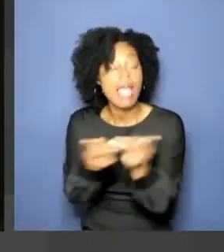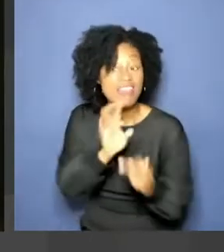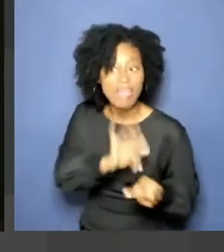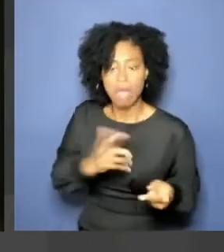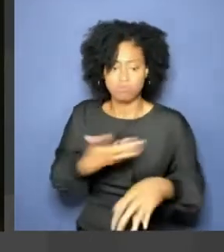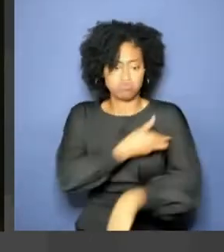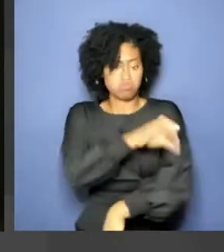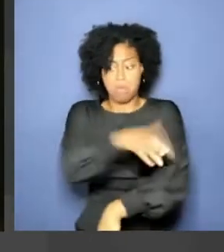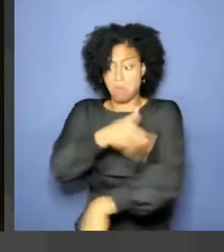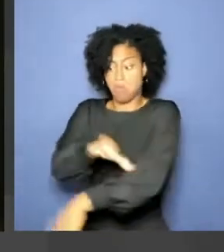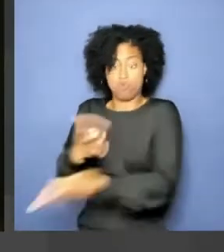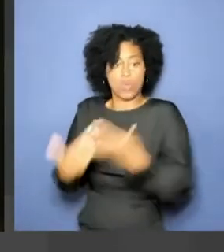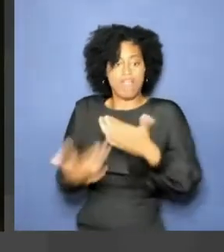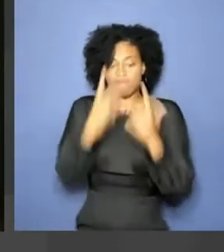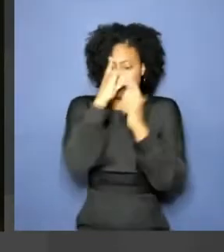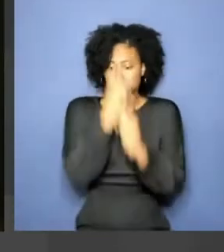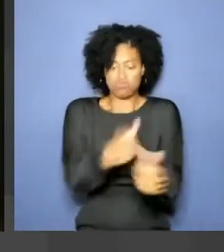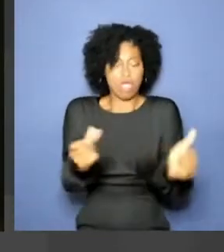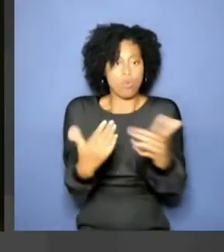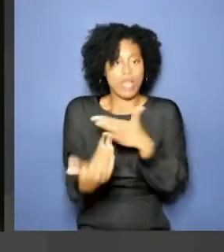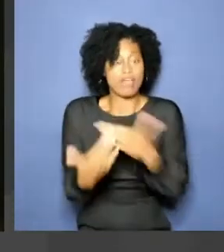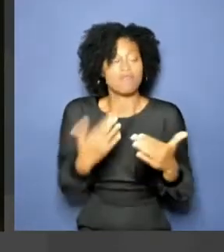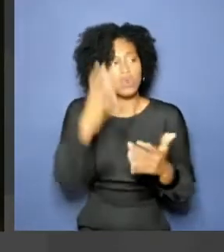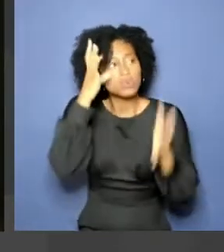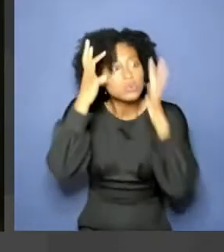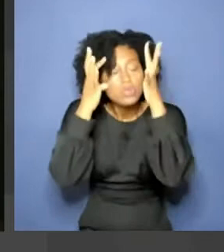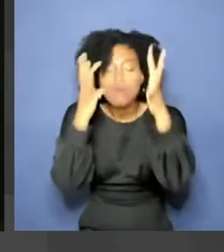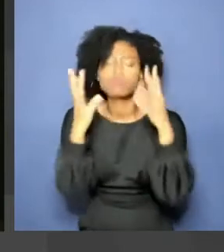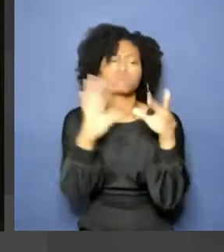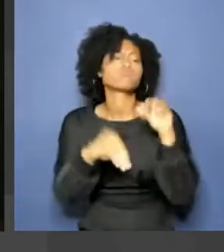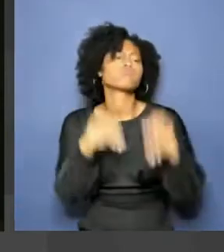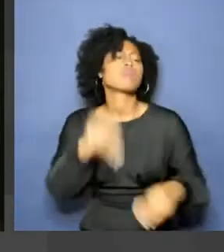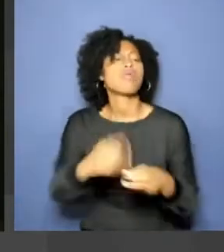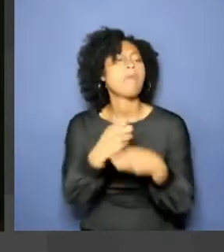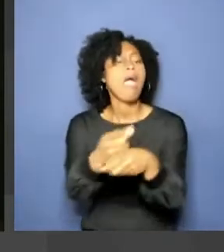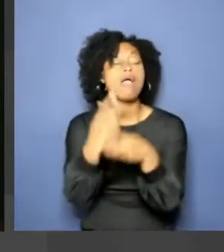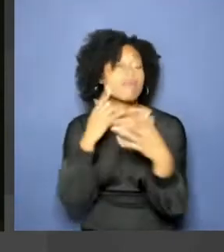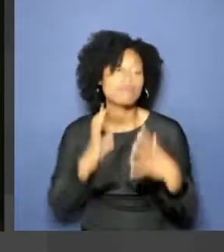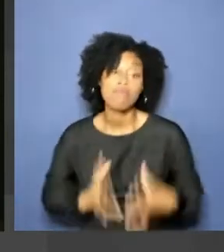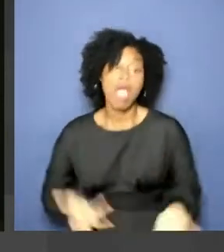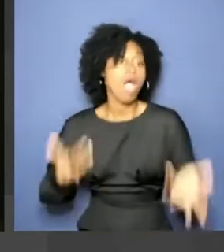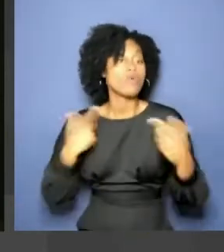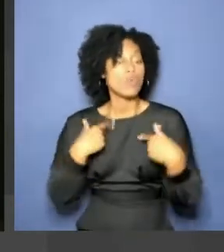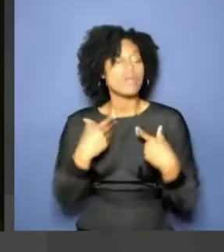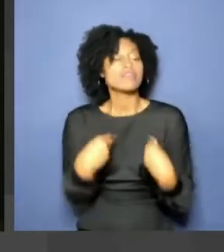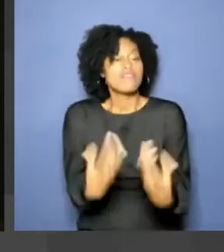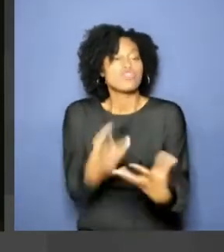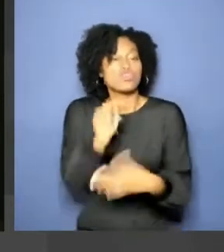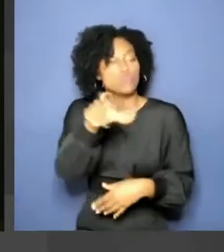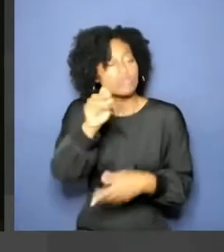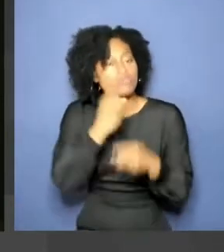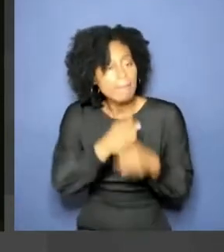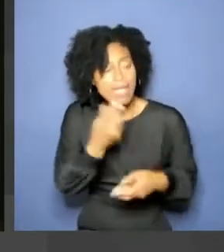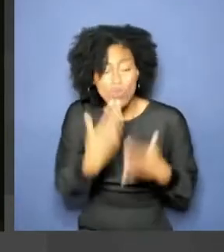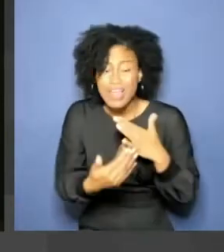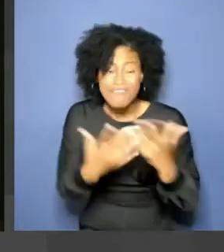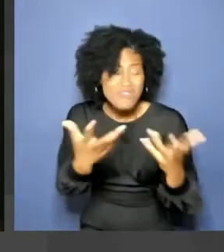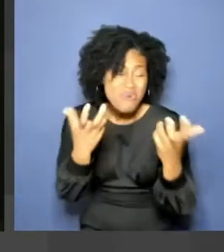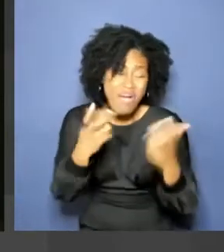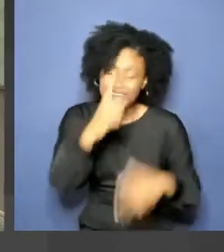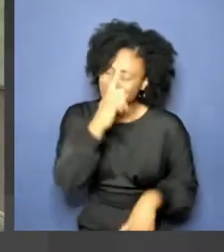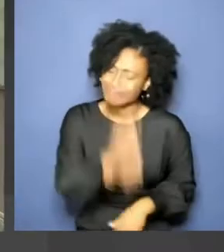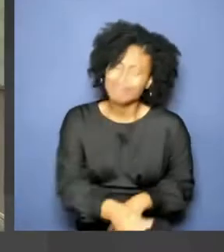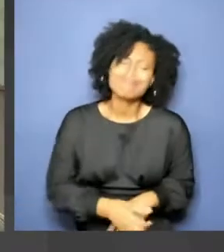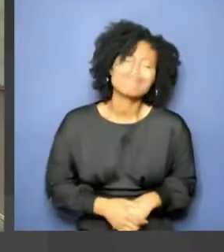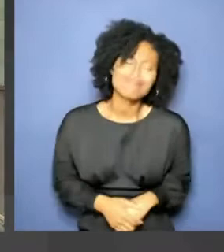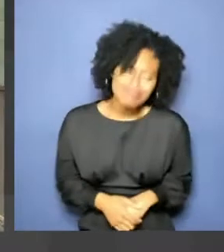make whatever their imagination is telling them to do. We want to really give you all the means, documentation, tools to be able to do whatever you want to do. Yeah,